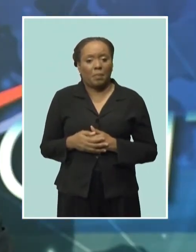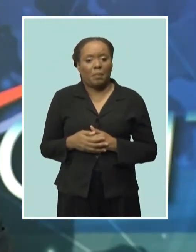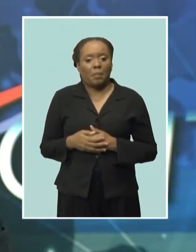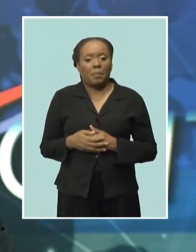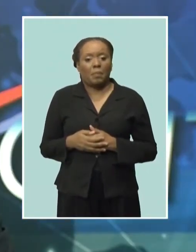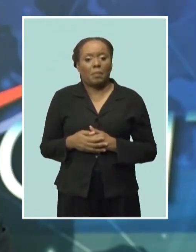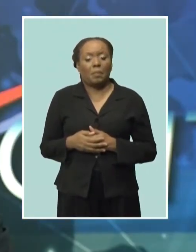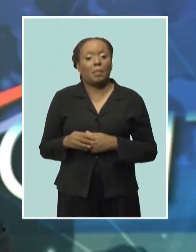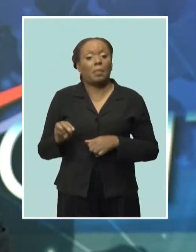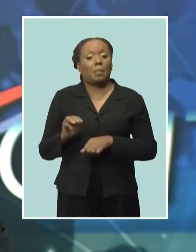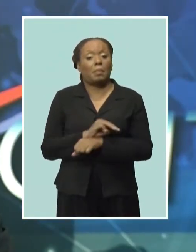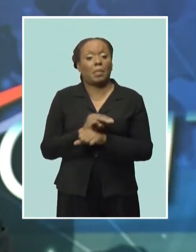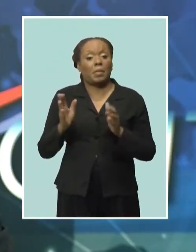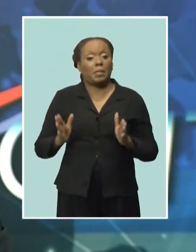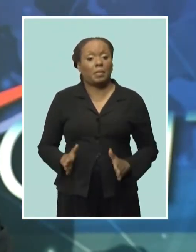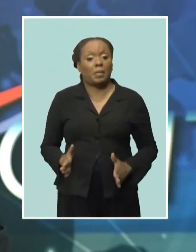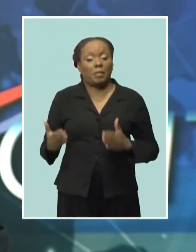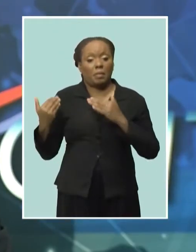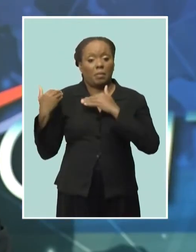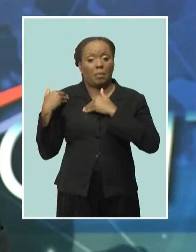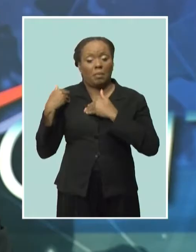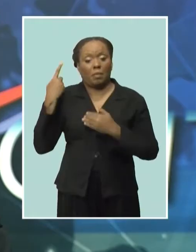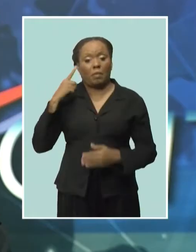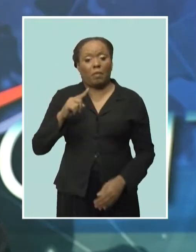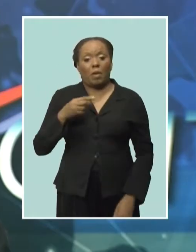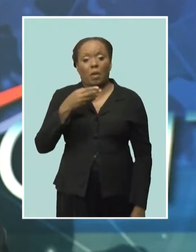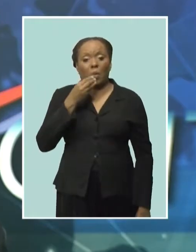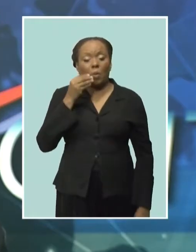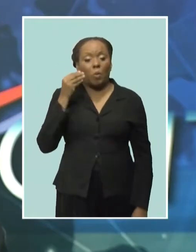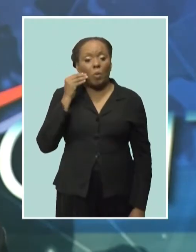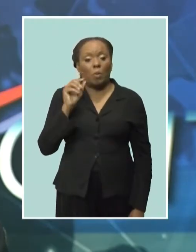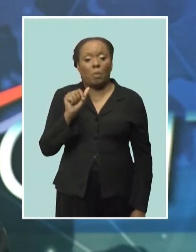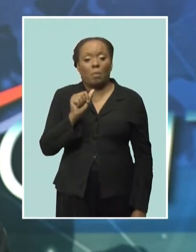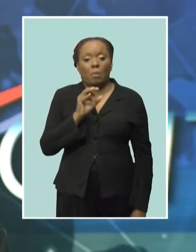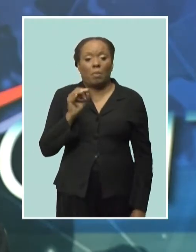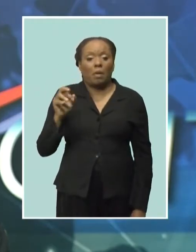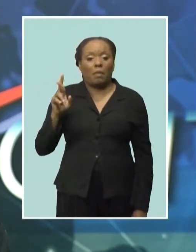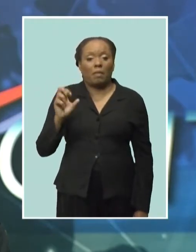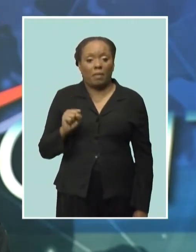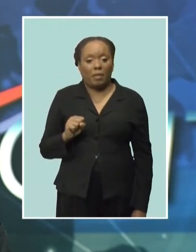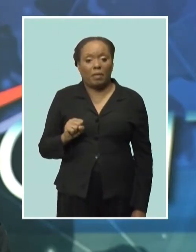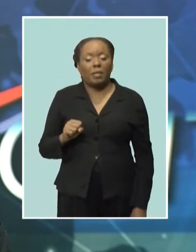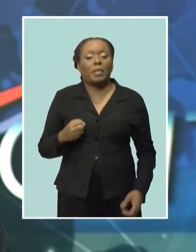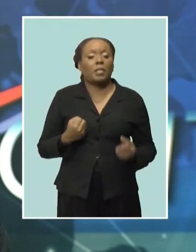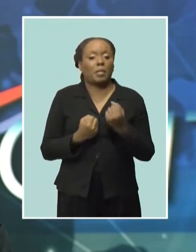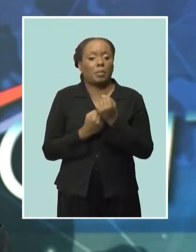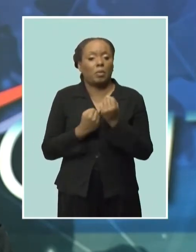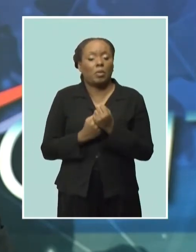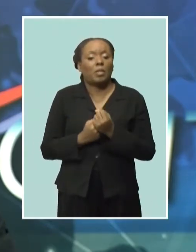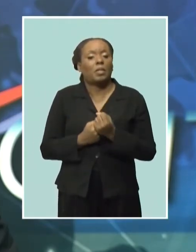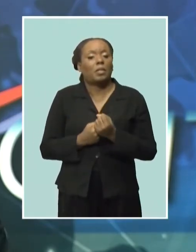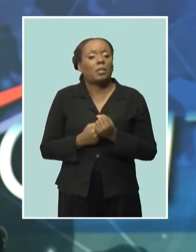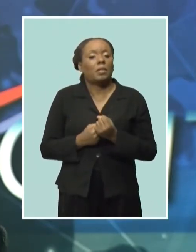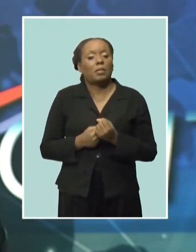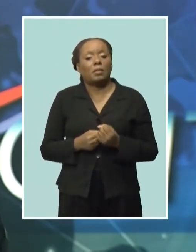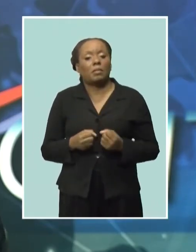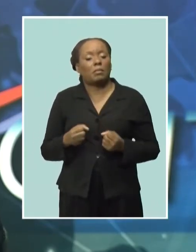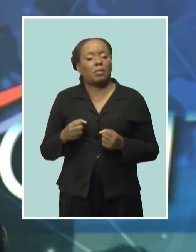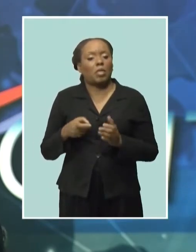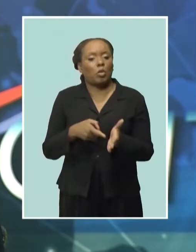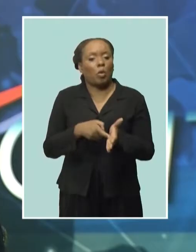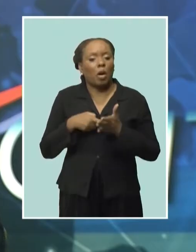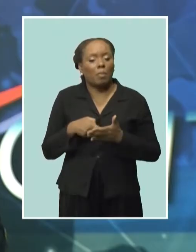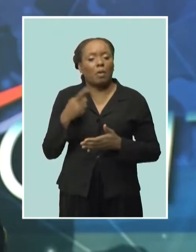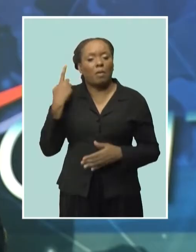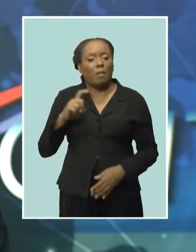Minister of Home Affairs and Information, Wilfred Abrams, is defending the mandatory reporting requirement in the Child Protection Bill. He says